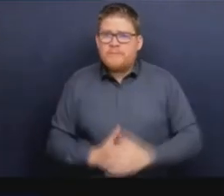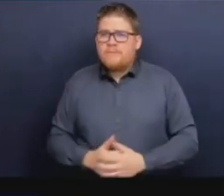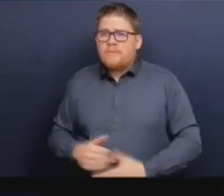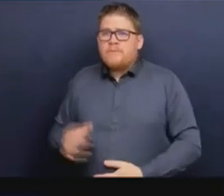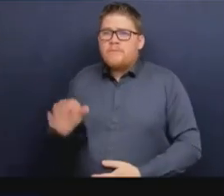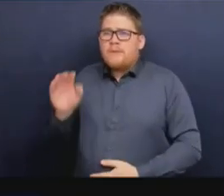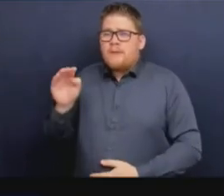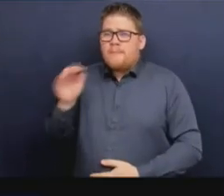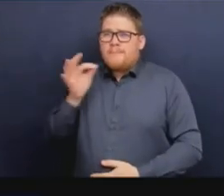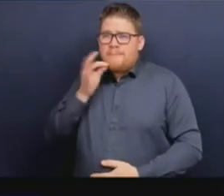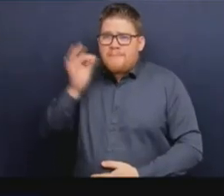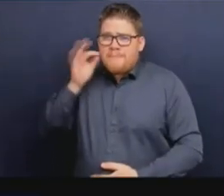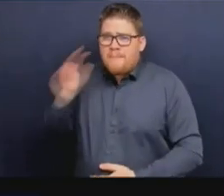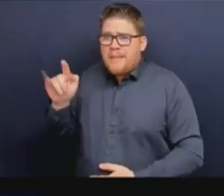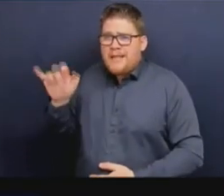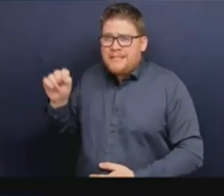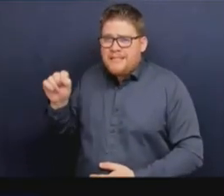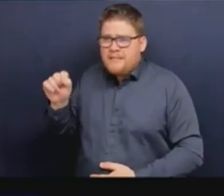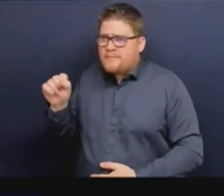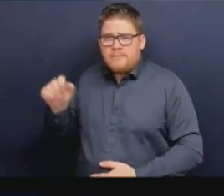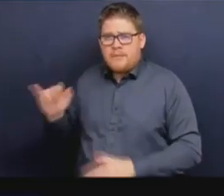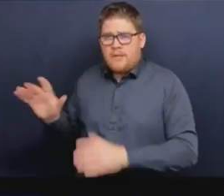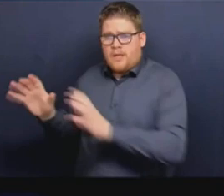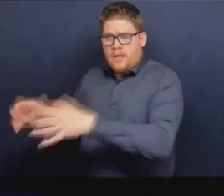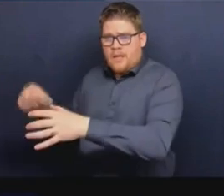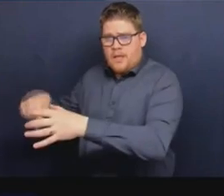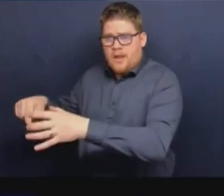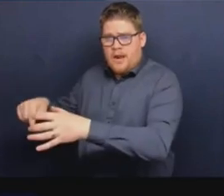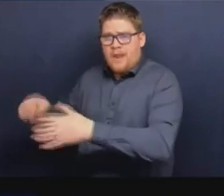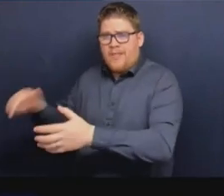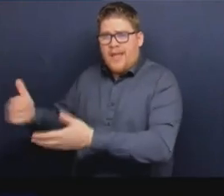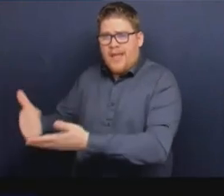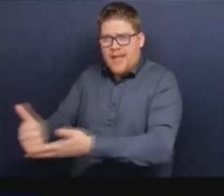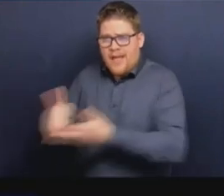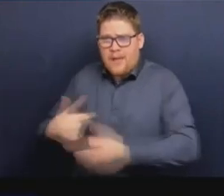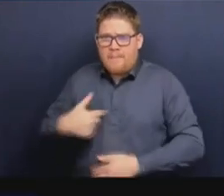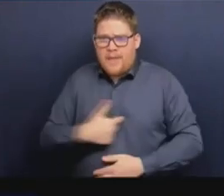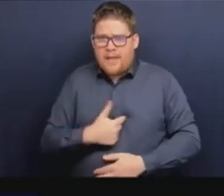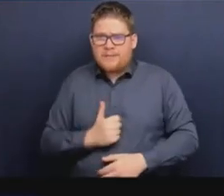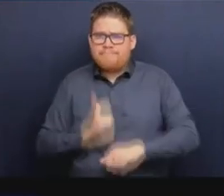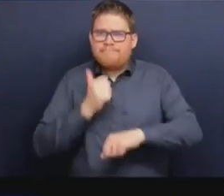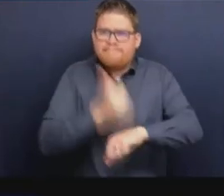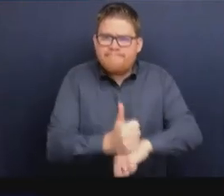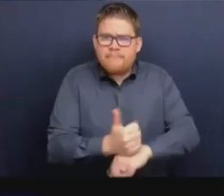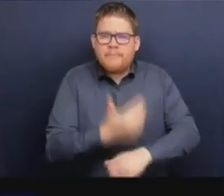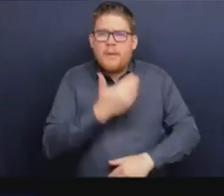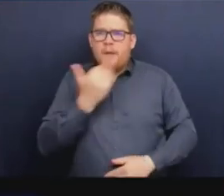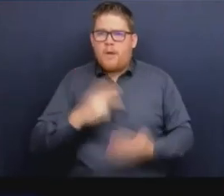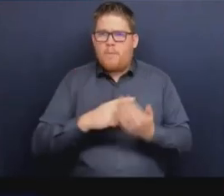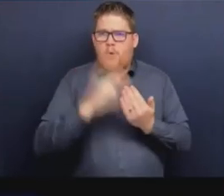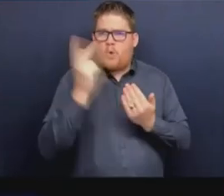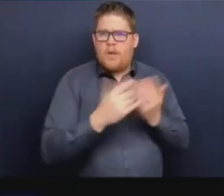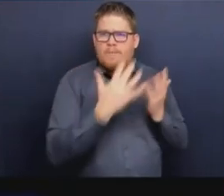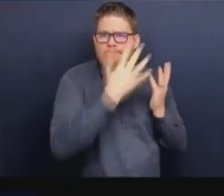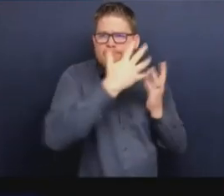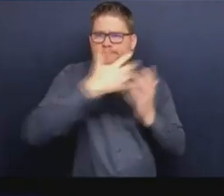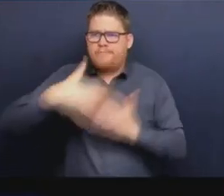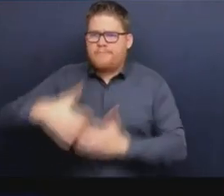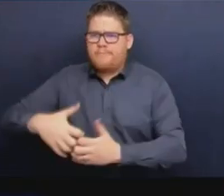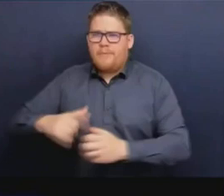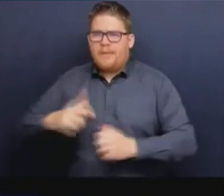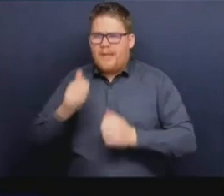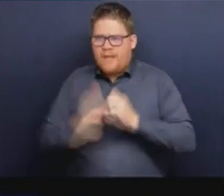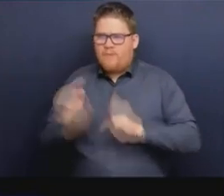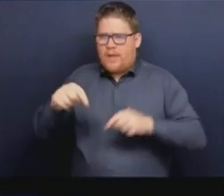make programs and services better for everyone in this province. We have already seen how government can use data to bring about